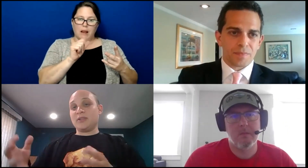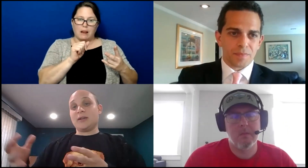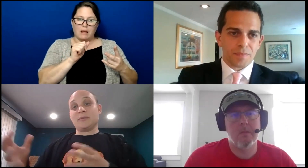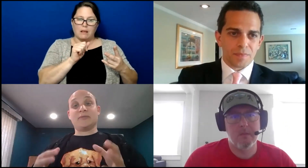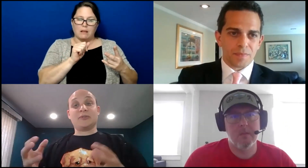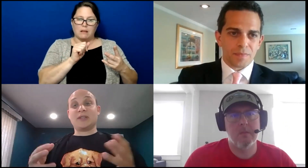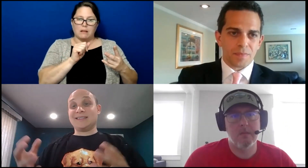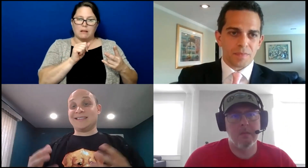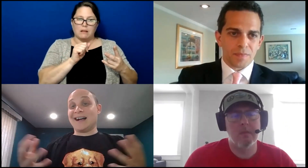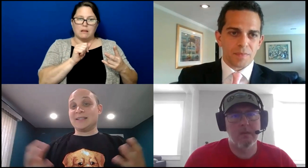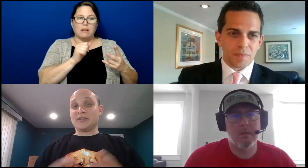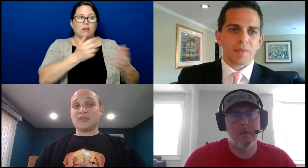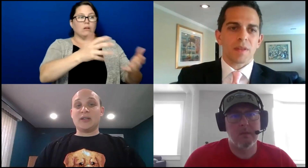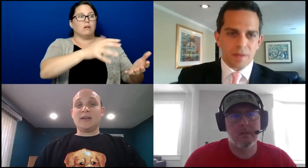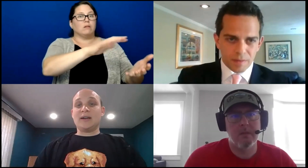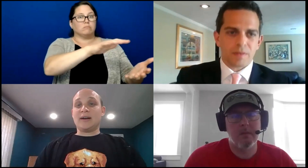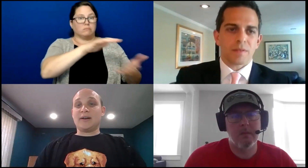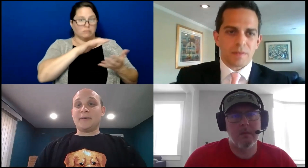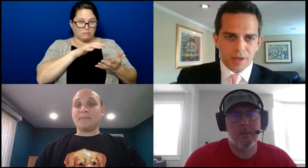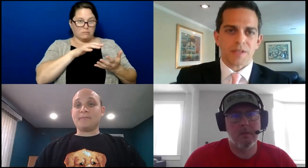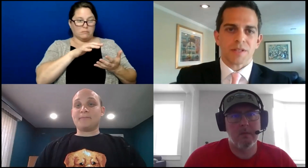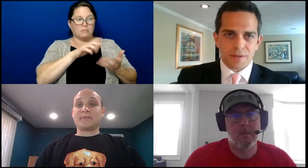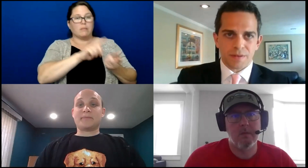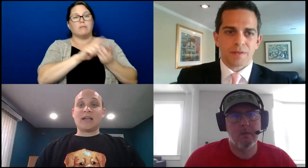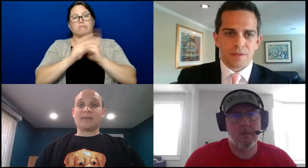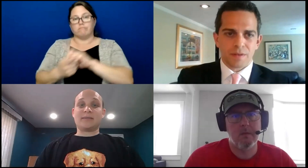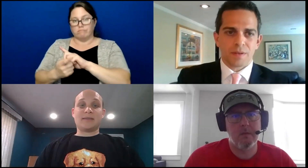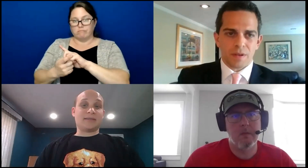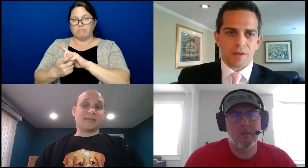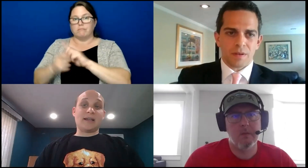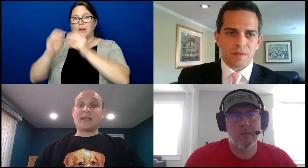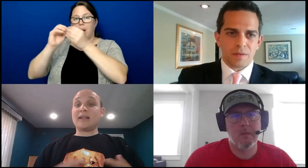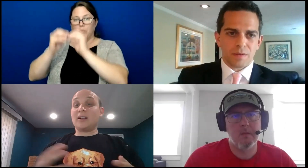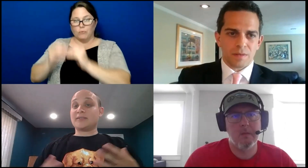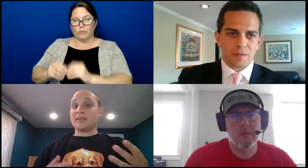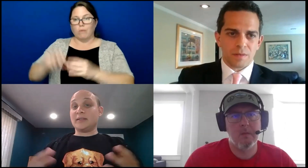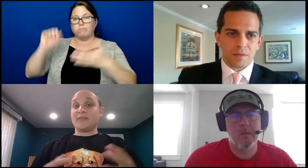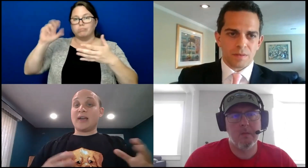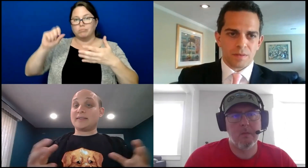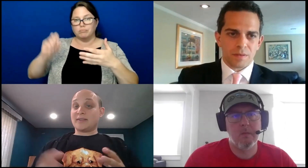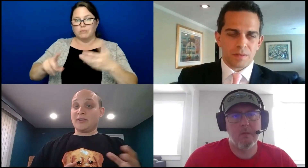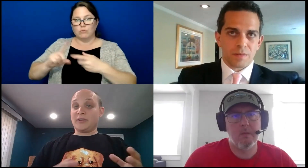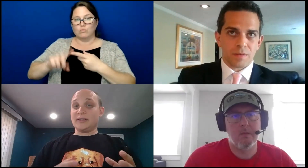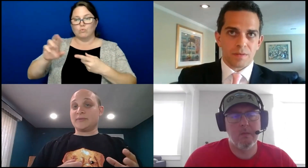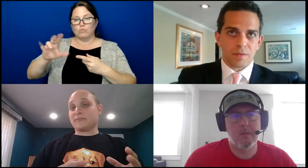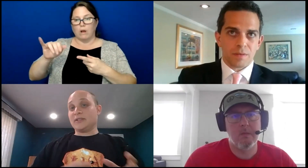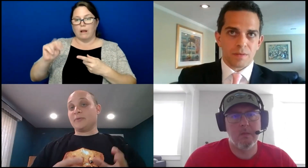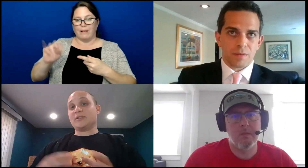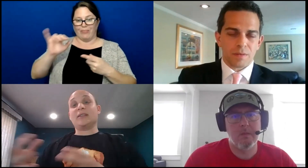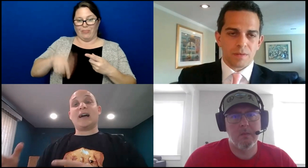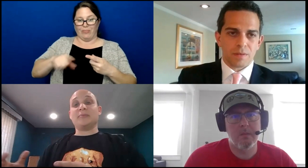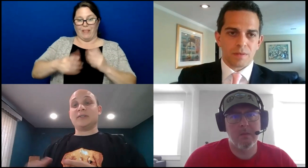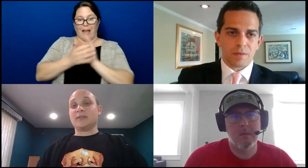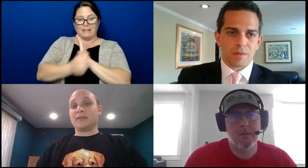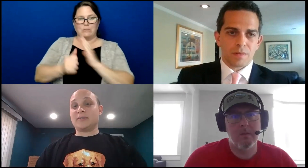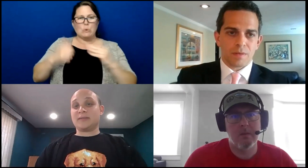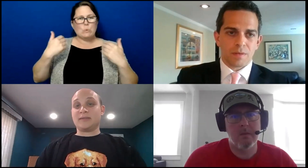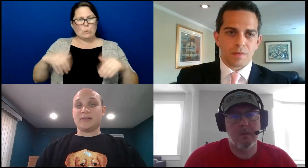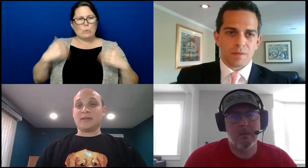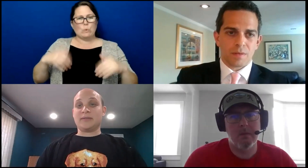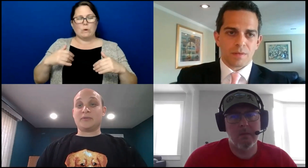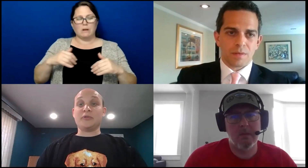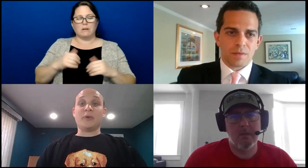location and being able to convert that into knowledge, Nice. That honestly, like that skill is what's allowed me